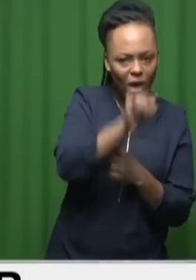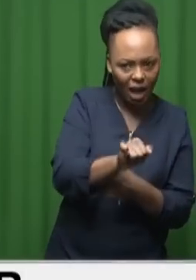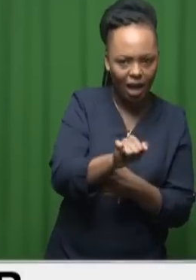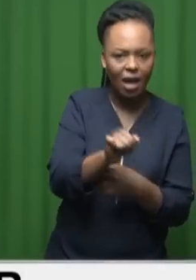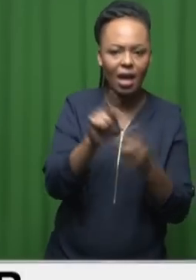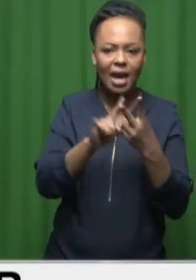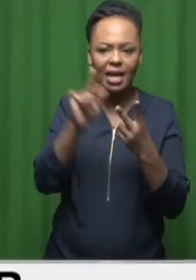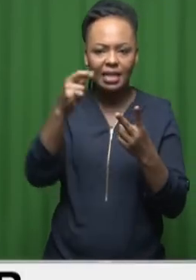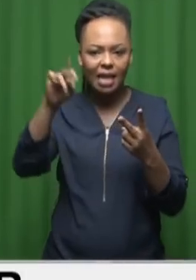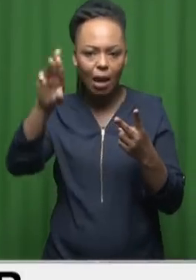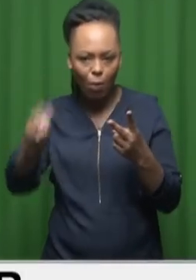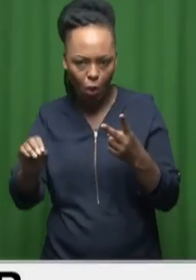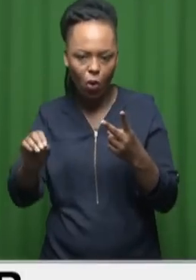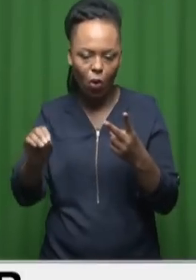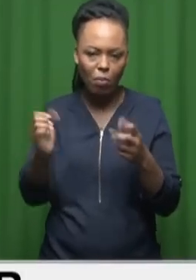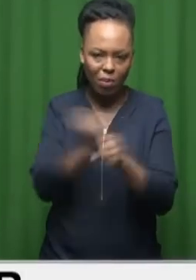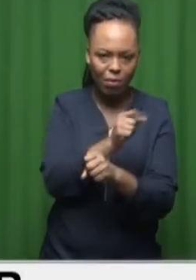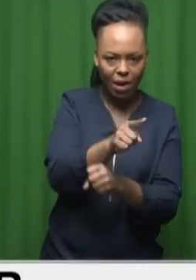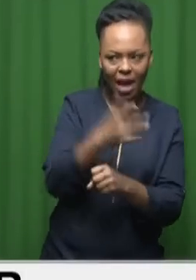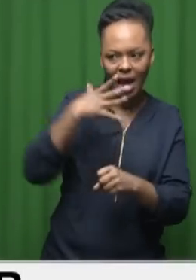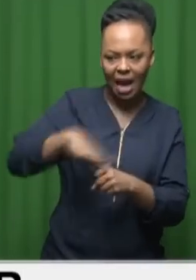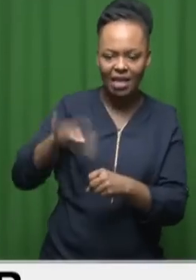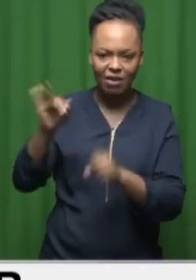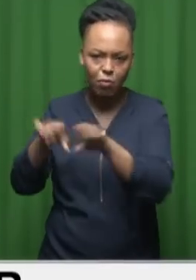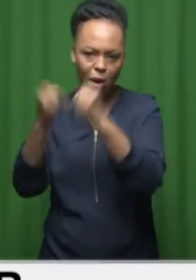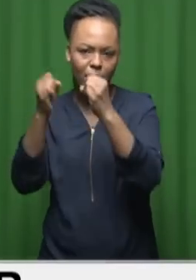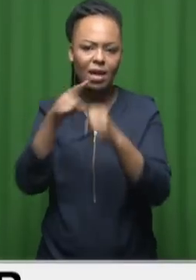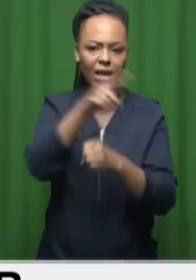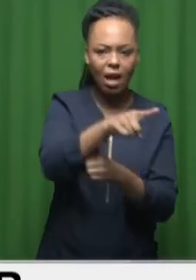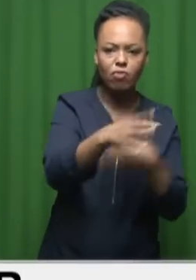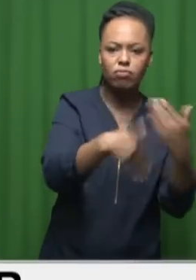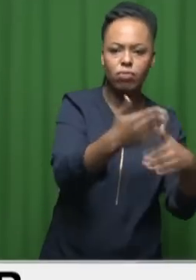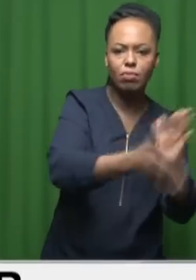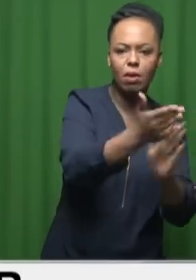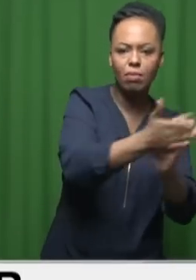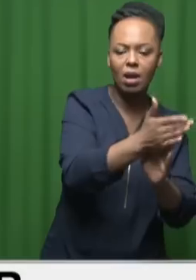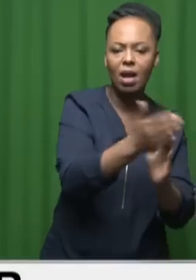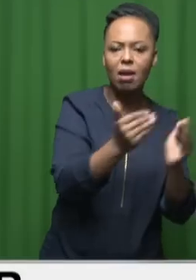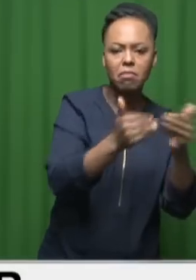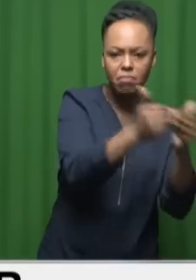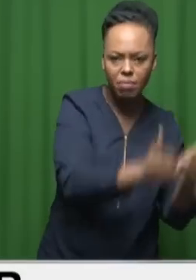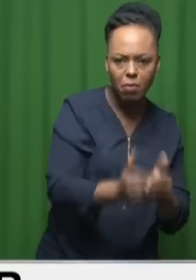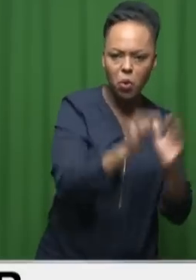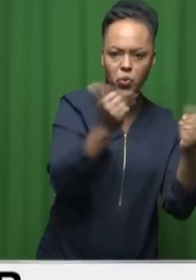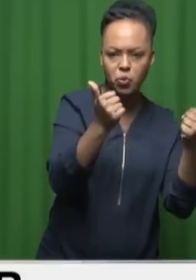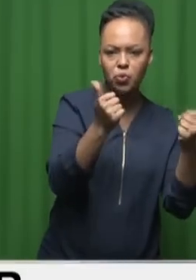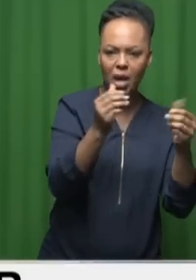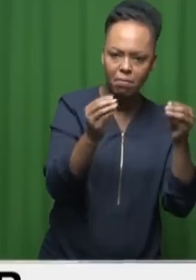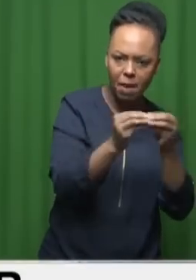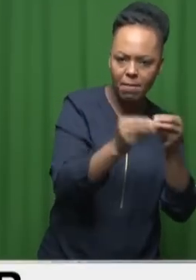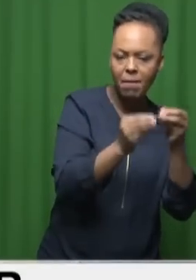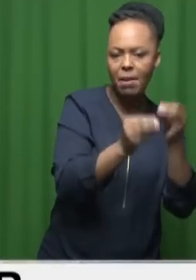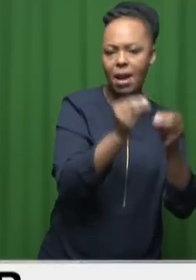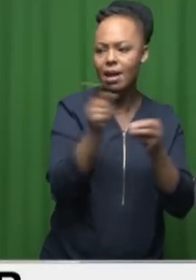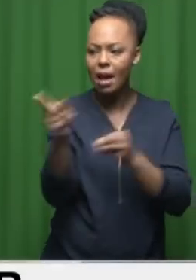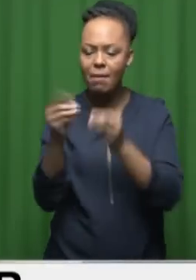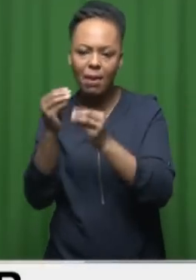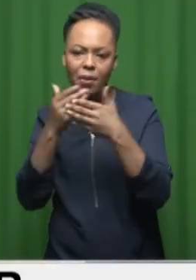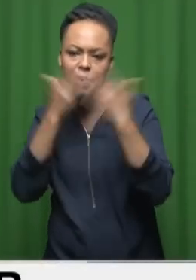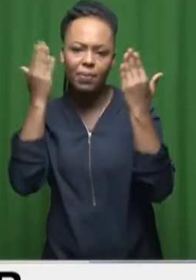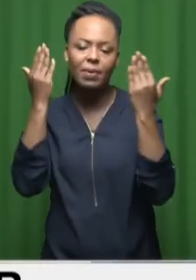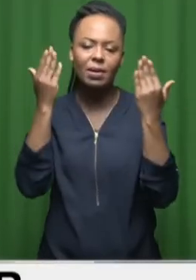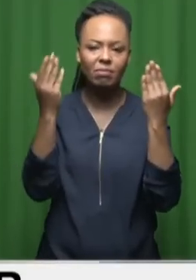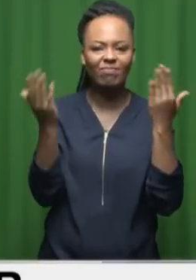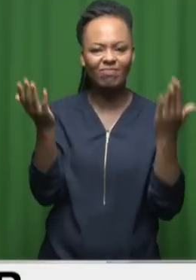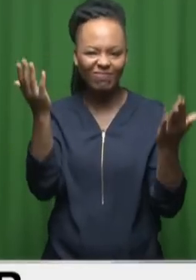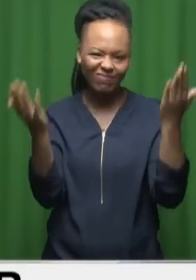mistaken. The one works well and the other one doesn't work well. The one's been looked after well, the other one hasn't been looked after well. And if you